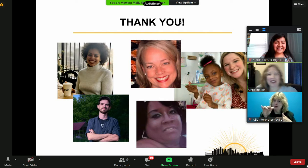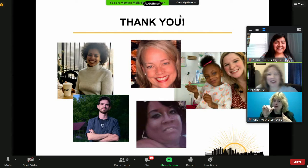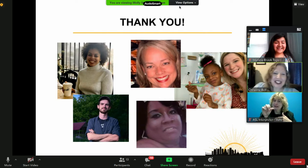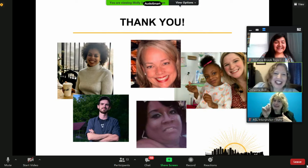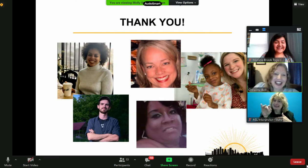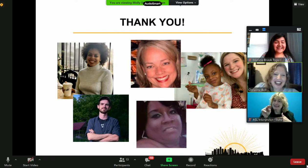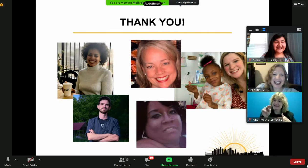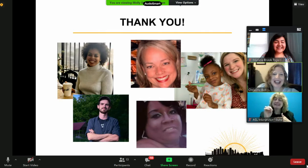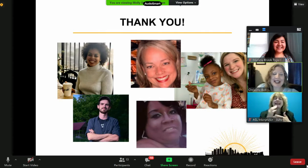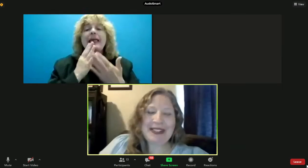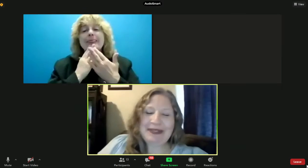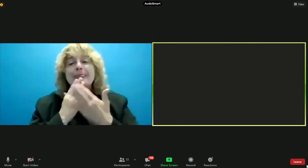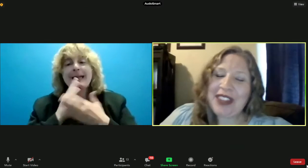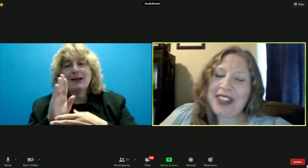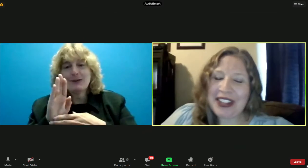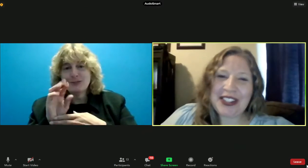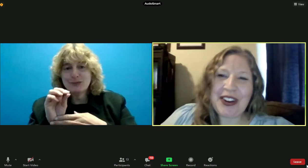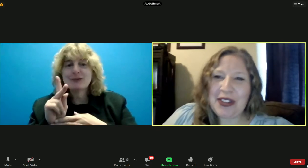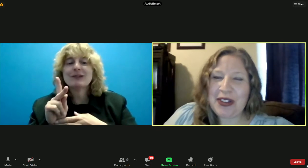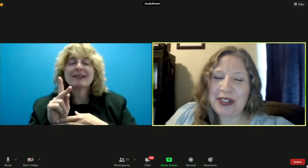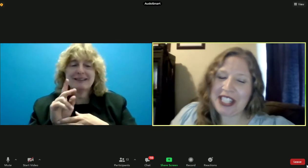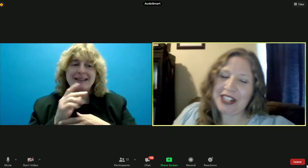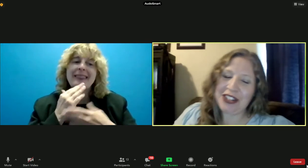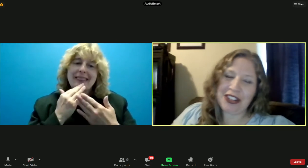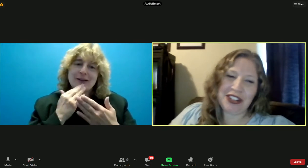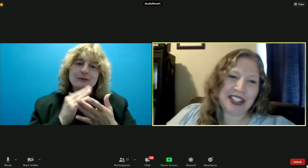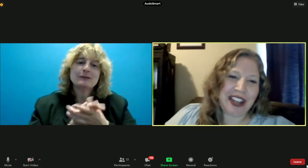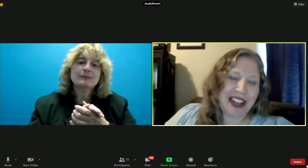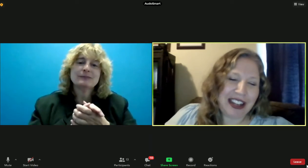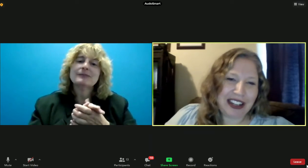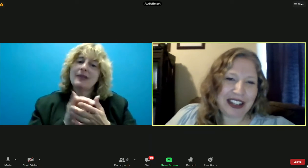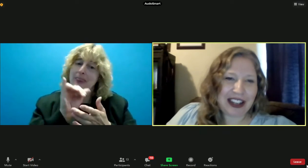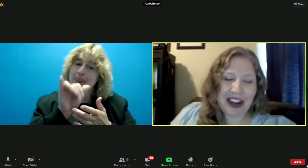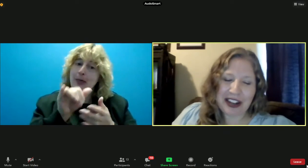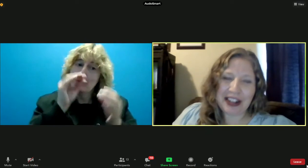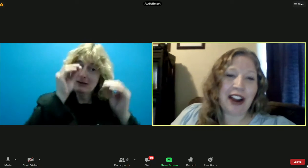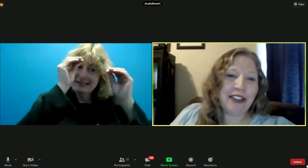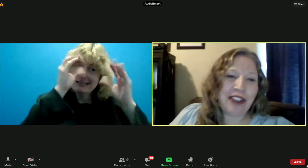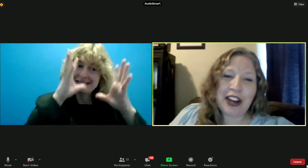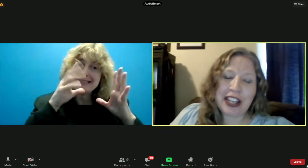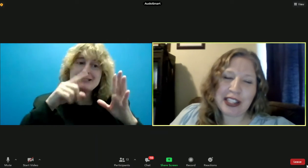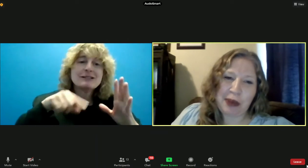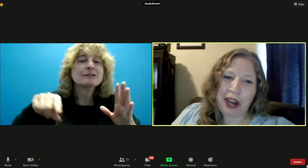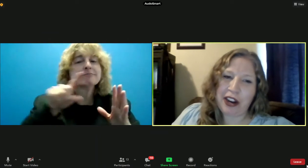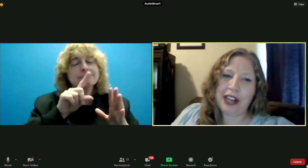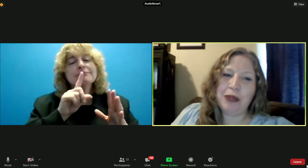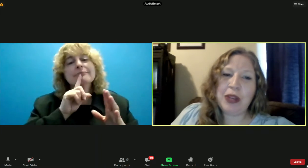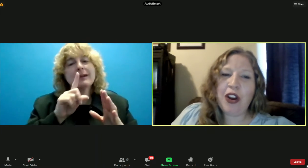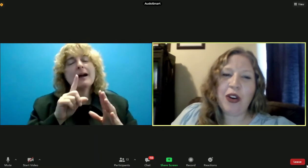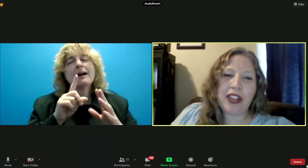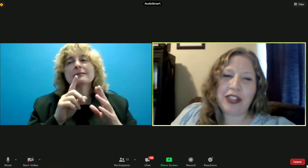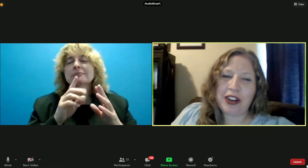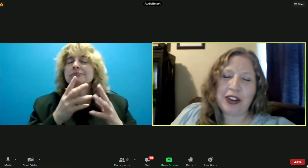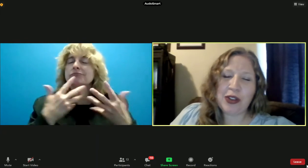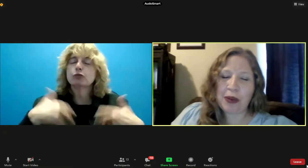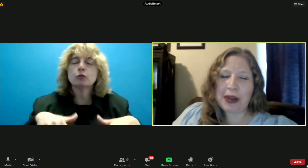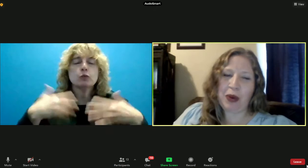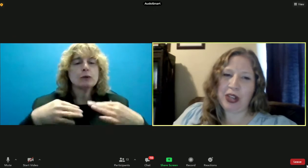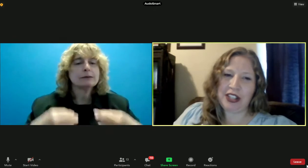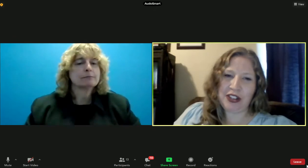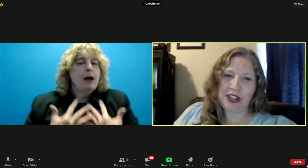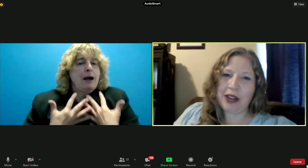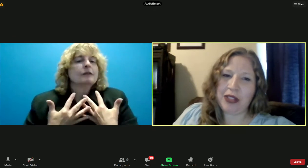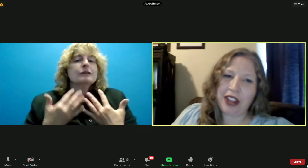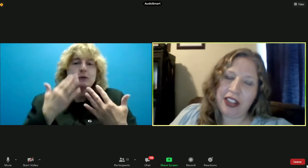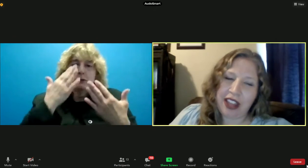Brooke. Thank you. So those teachers are very inspiring. And we know that there are so